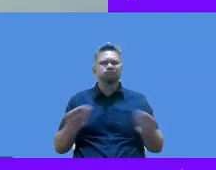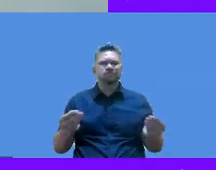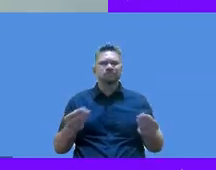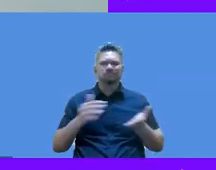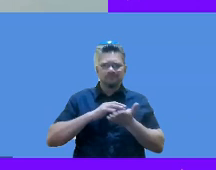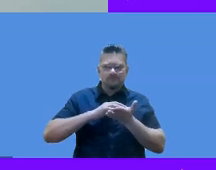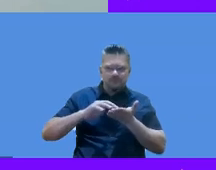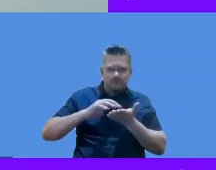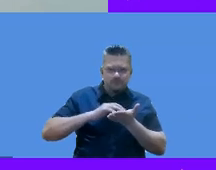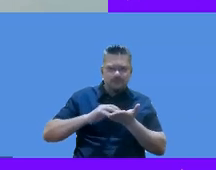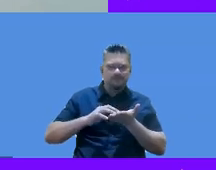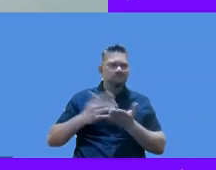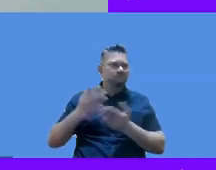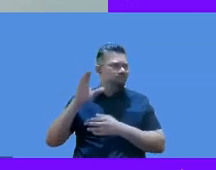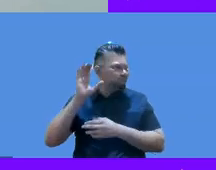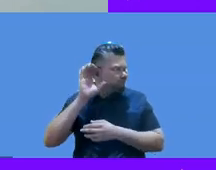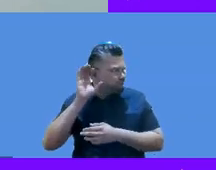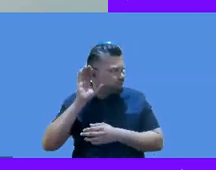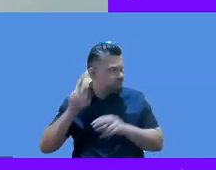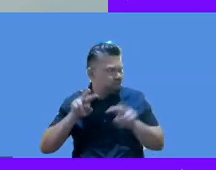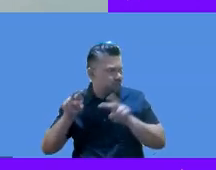languages. Additionally, events that